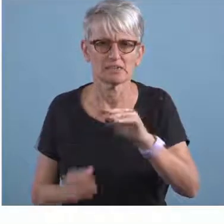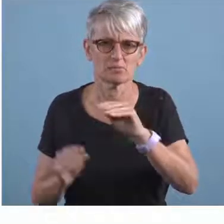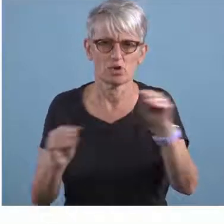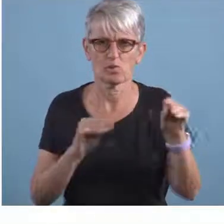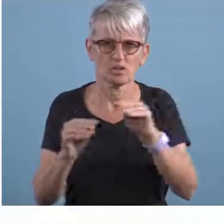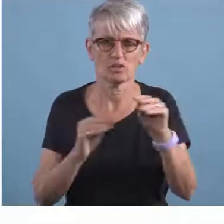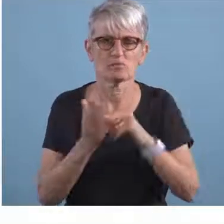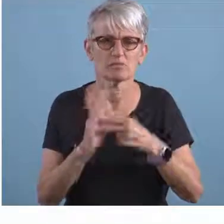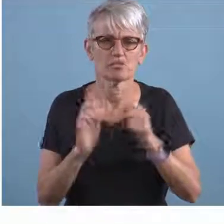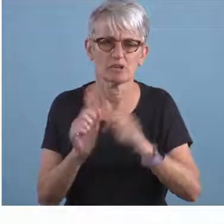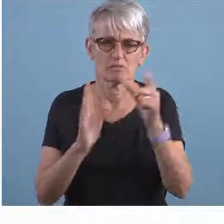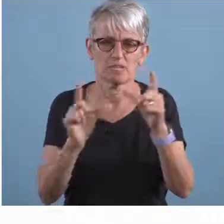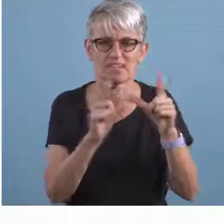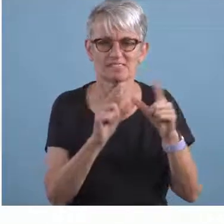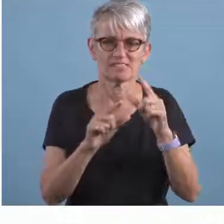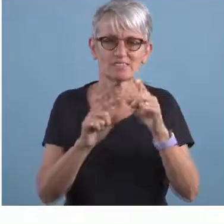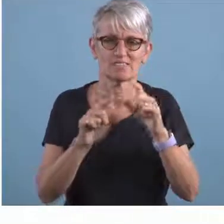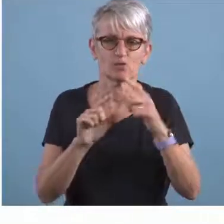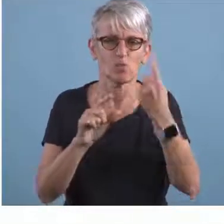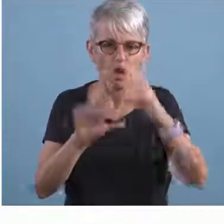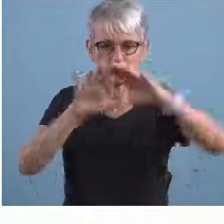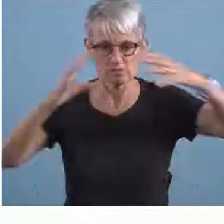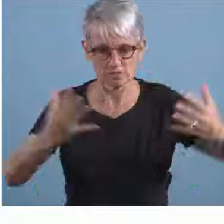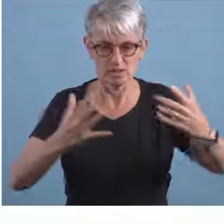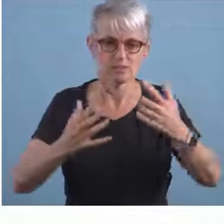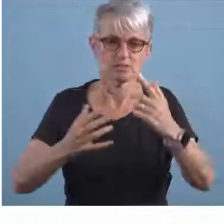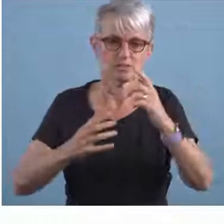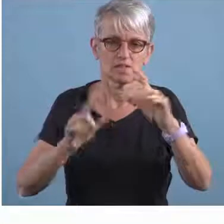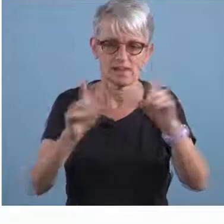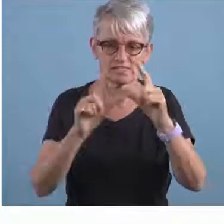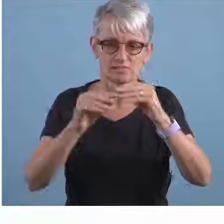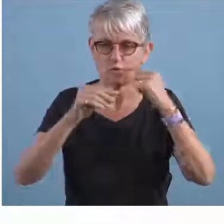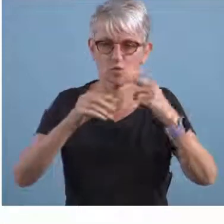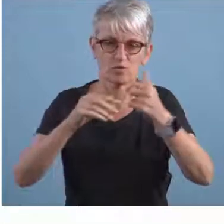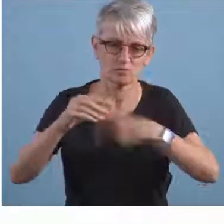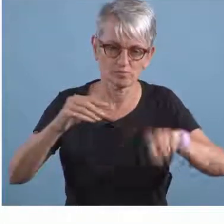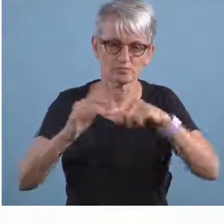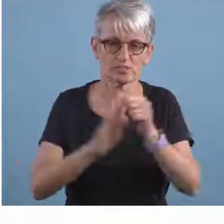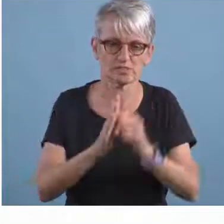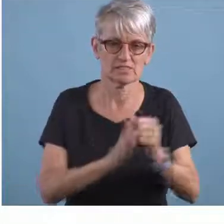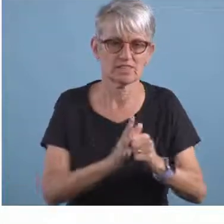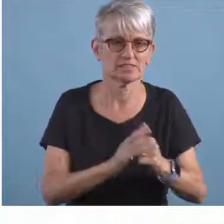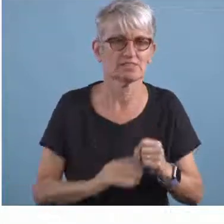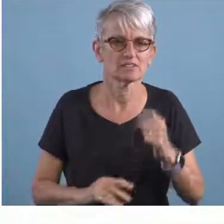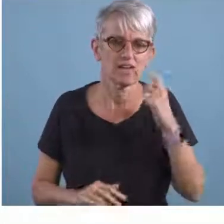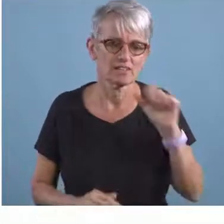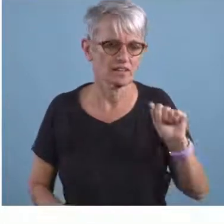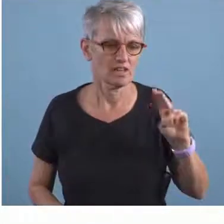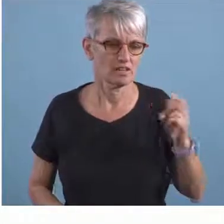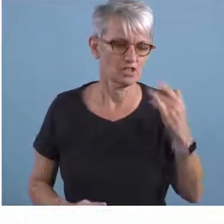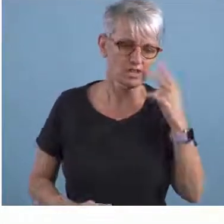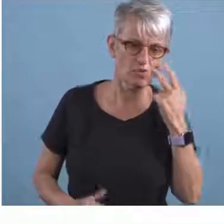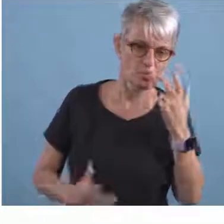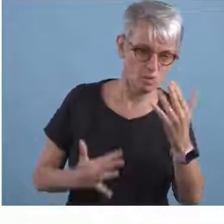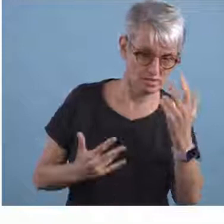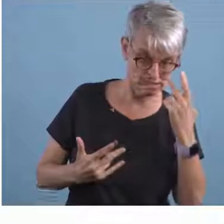in several states under an umbrella license, if you will. And I think ASHA is just standing by watching to see what happens